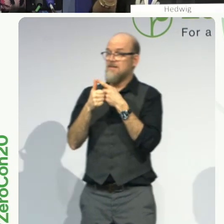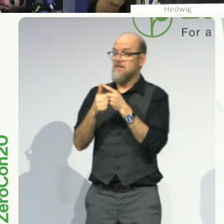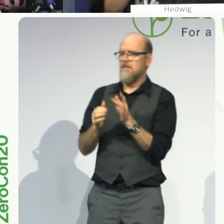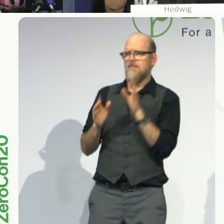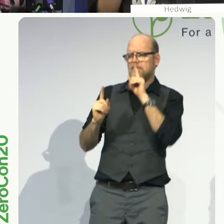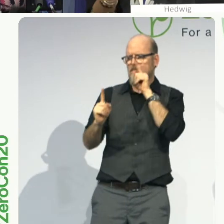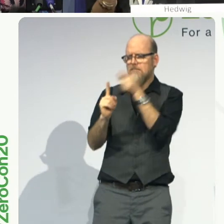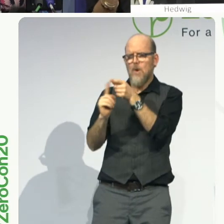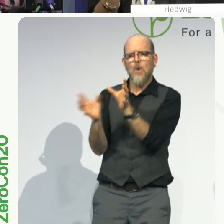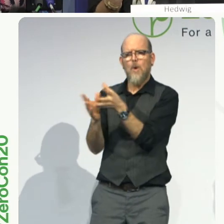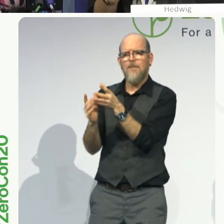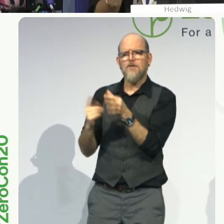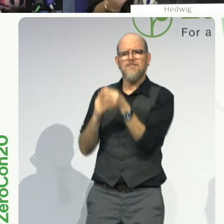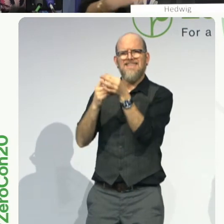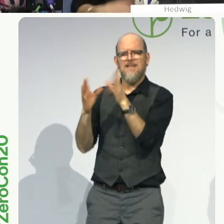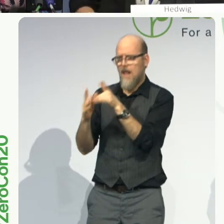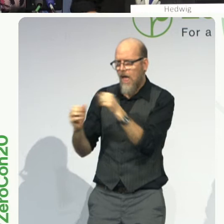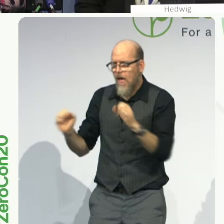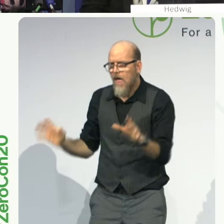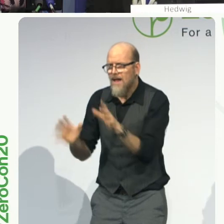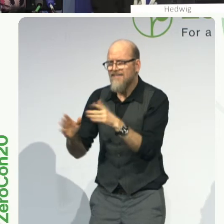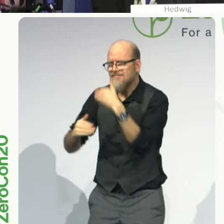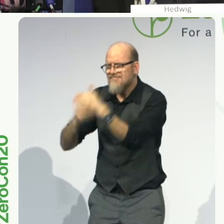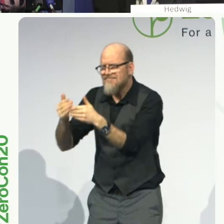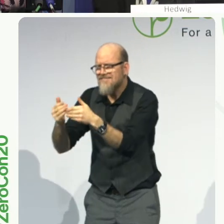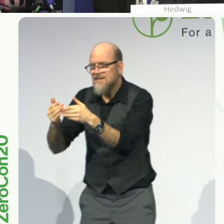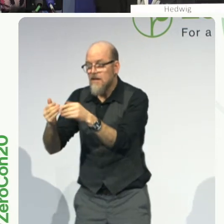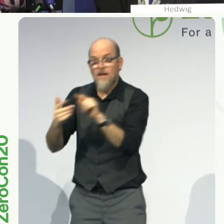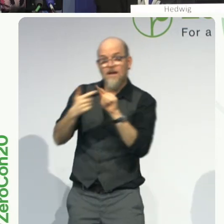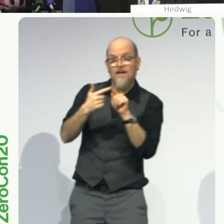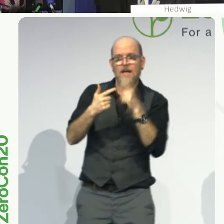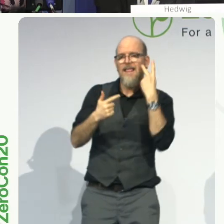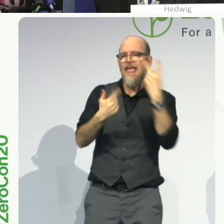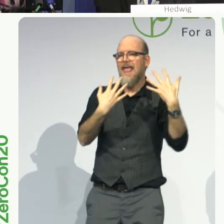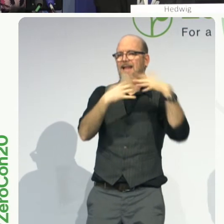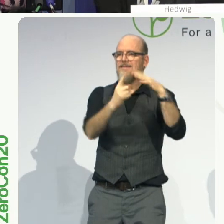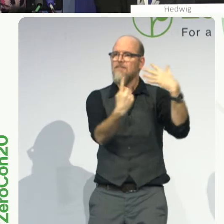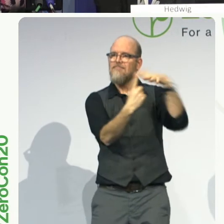group-specific activities, and on the other hand, we try to mainstream inclusion.